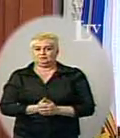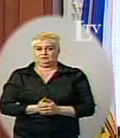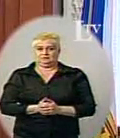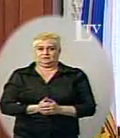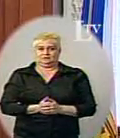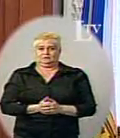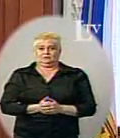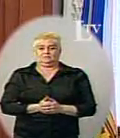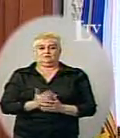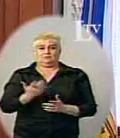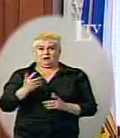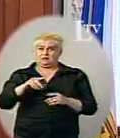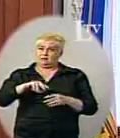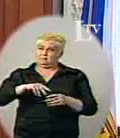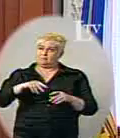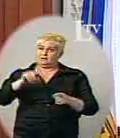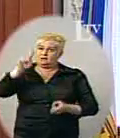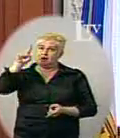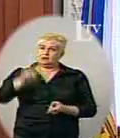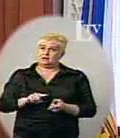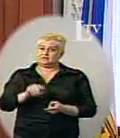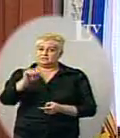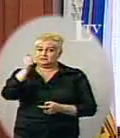maximum debt by more than